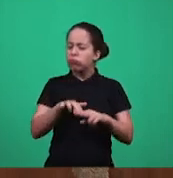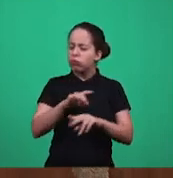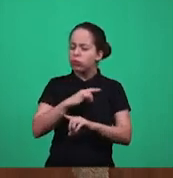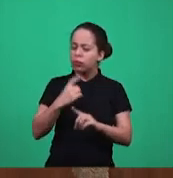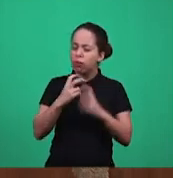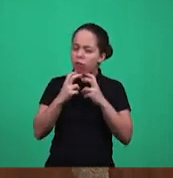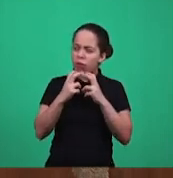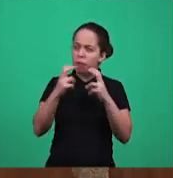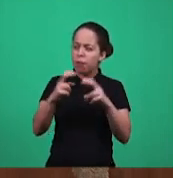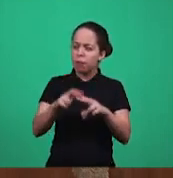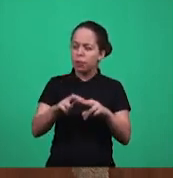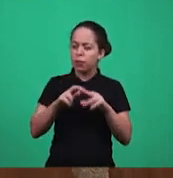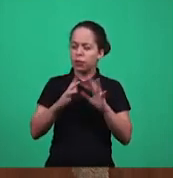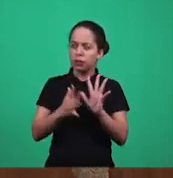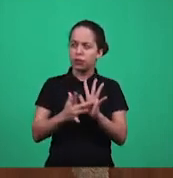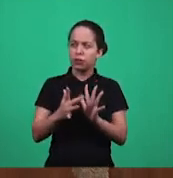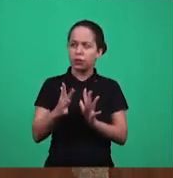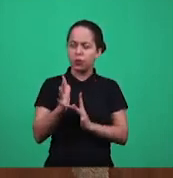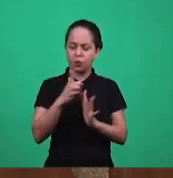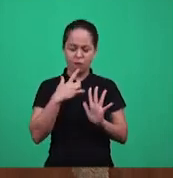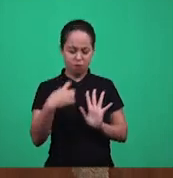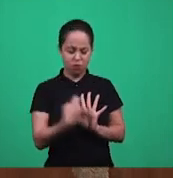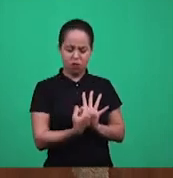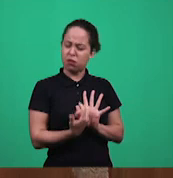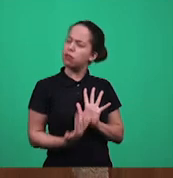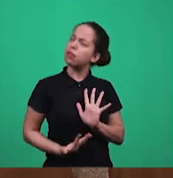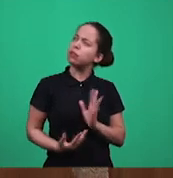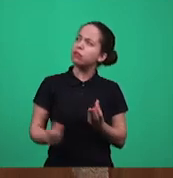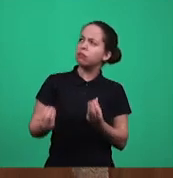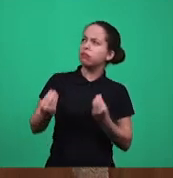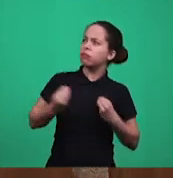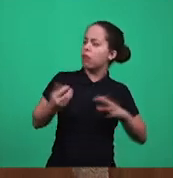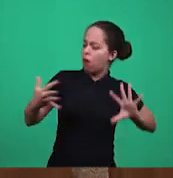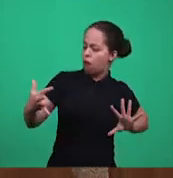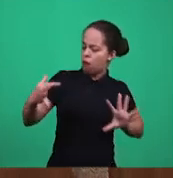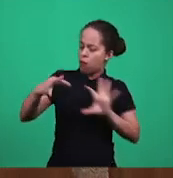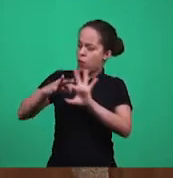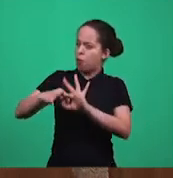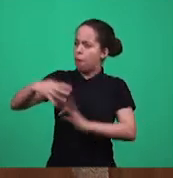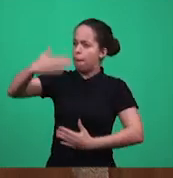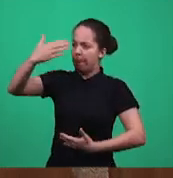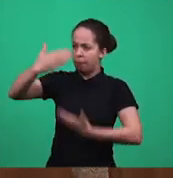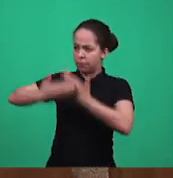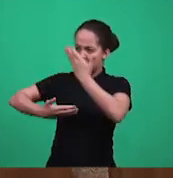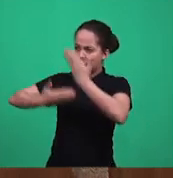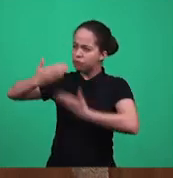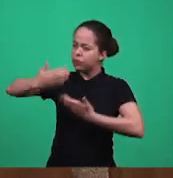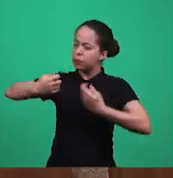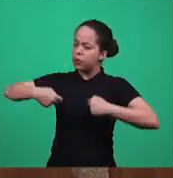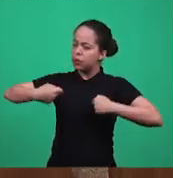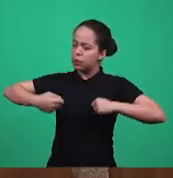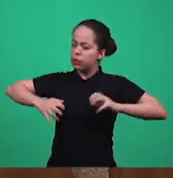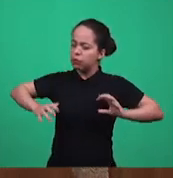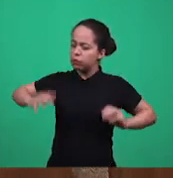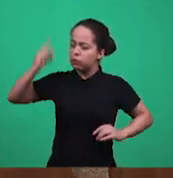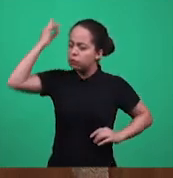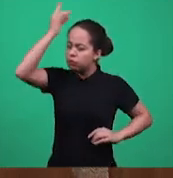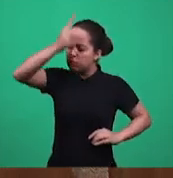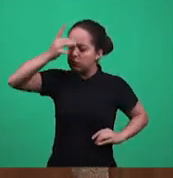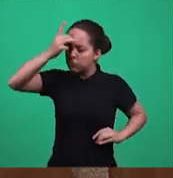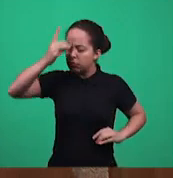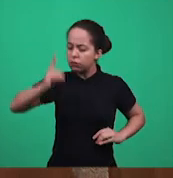is why we ask, by the power that lies in the blood of Jesus, insert us into your presence, grant us an